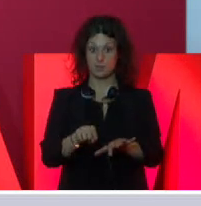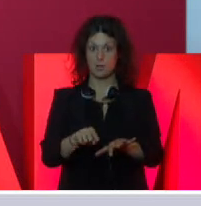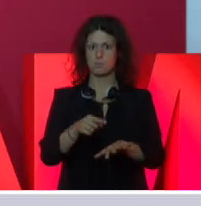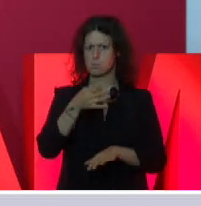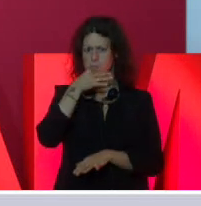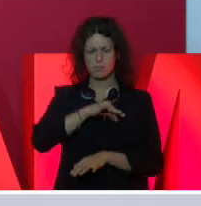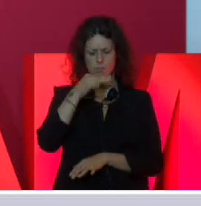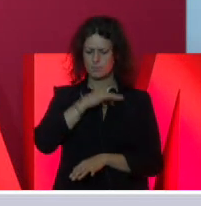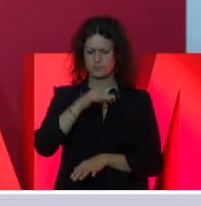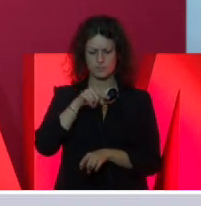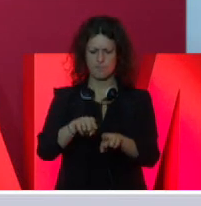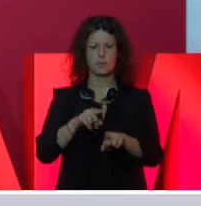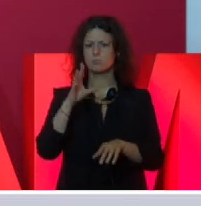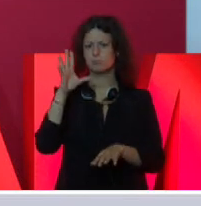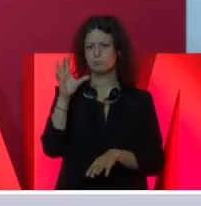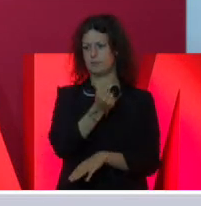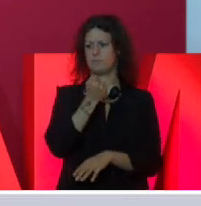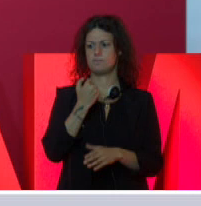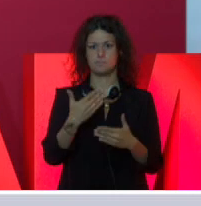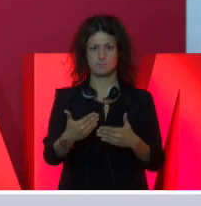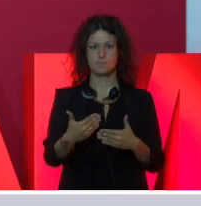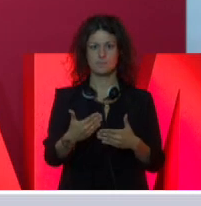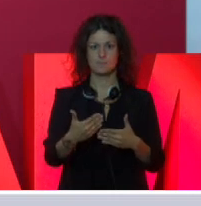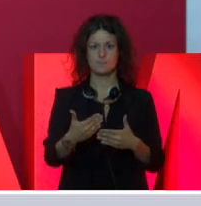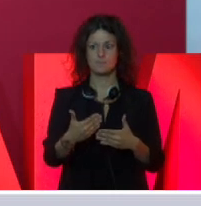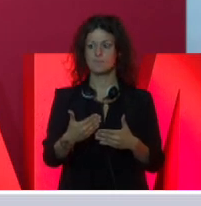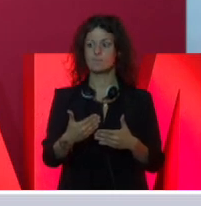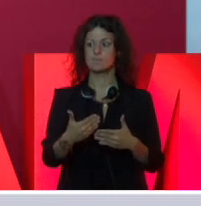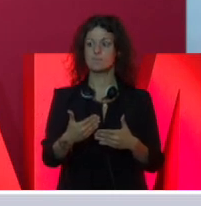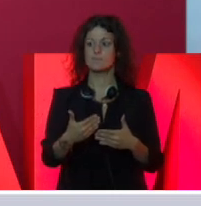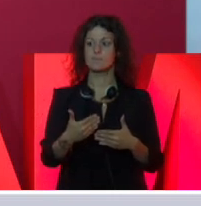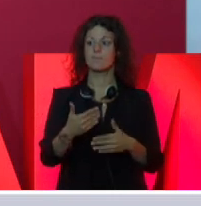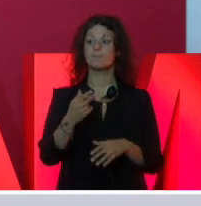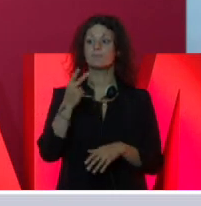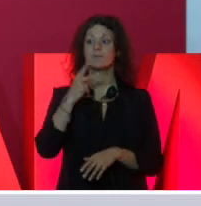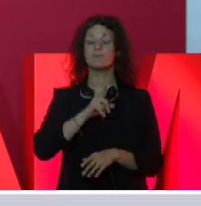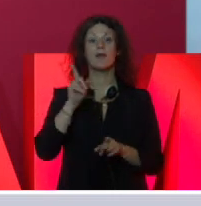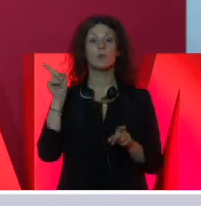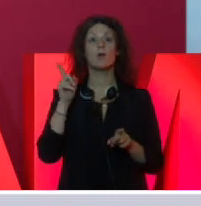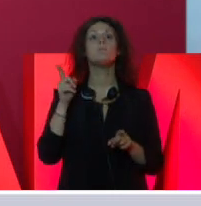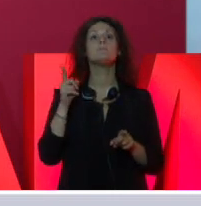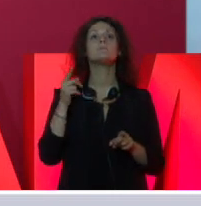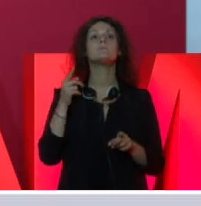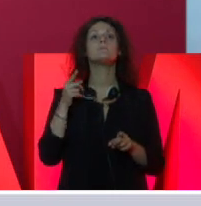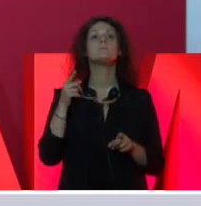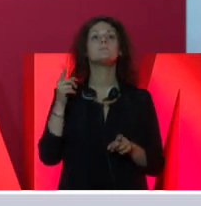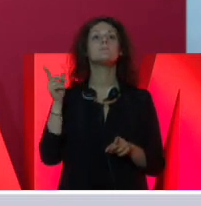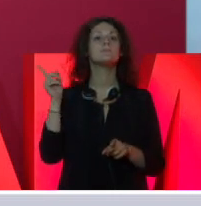you to draw a conclusion, has found this husky dog, which is classified